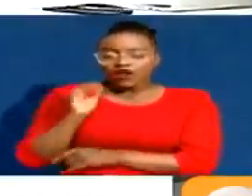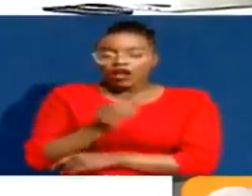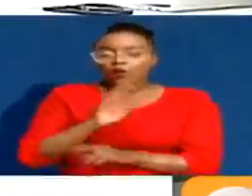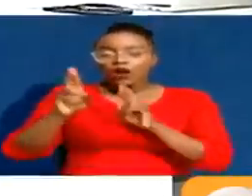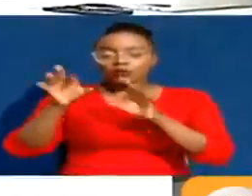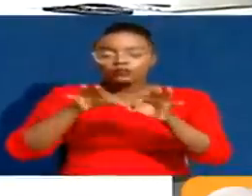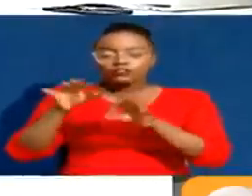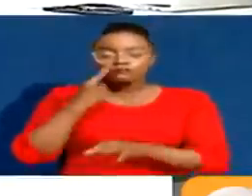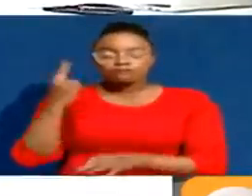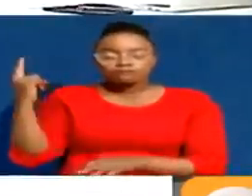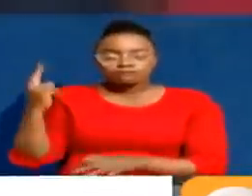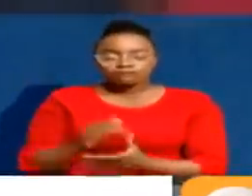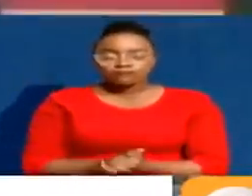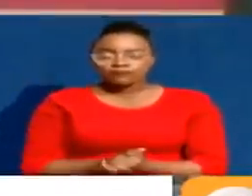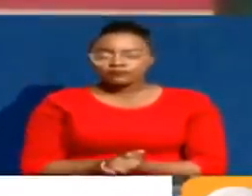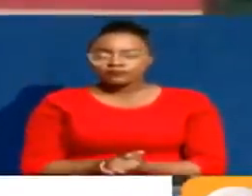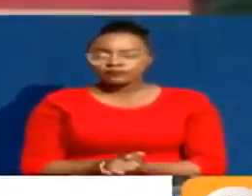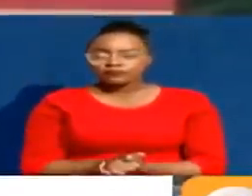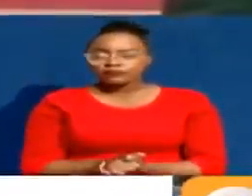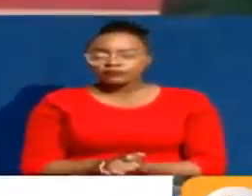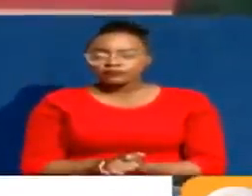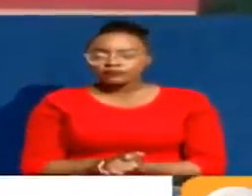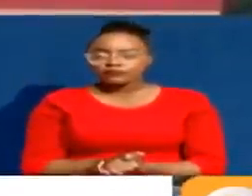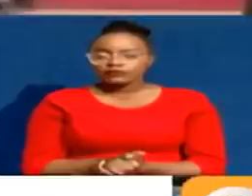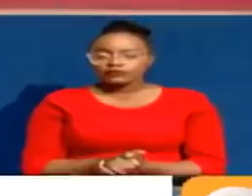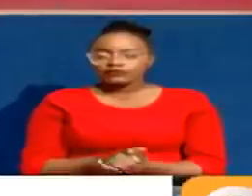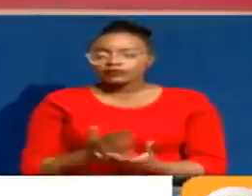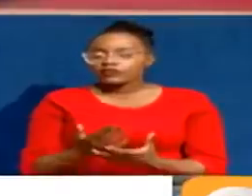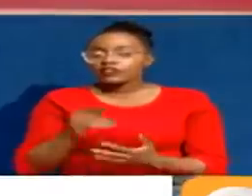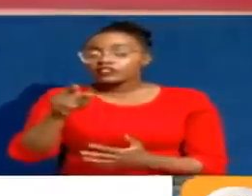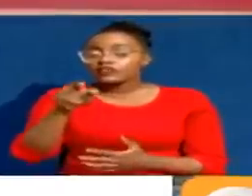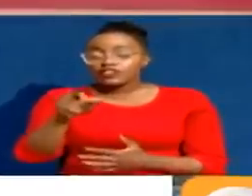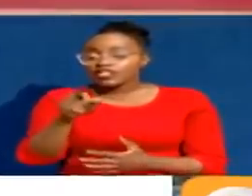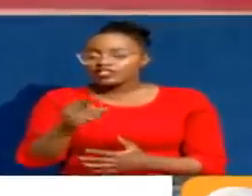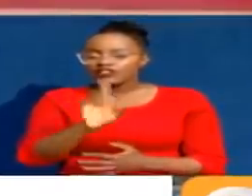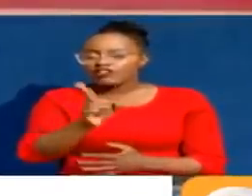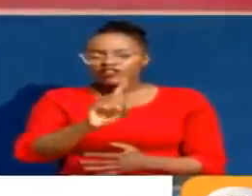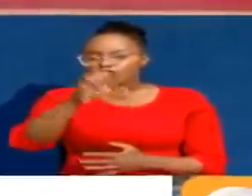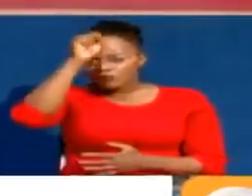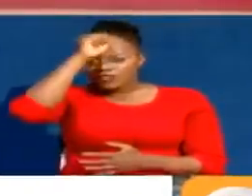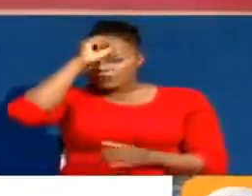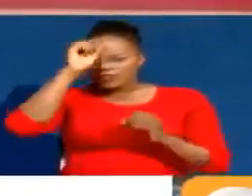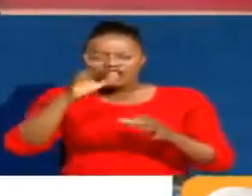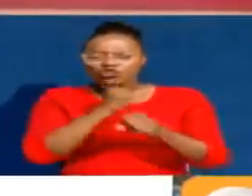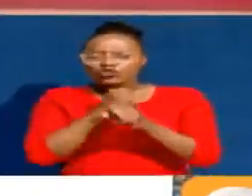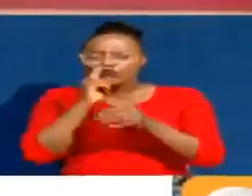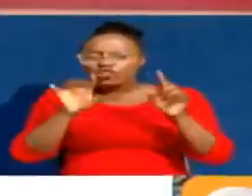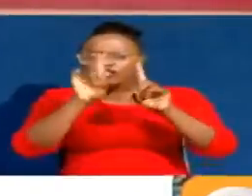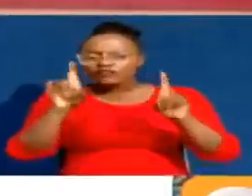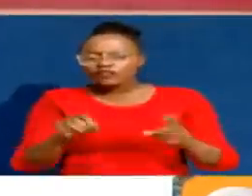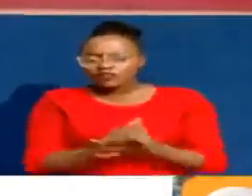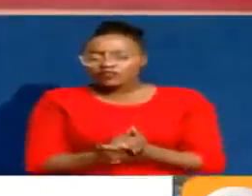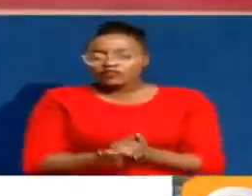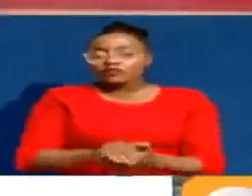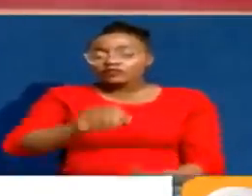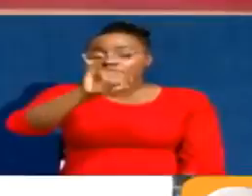Leto has more. Honest, what's wrong with you? Nobody, this is not, don't be silly, man. What are you doing? We are